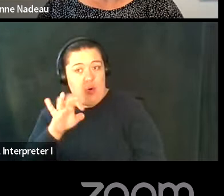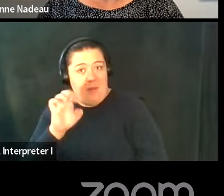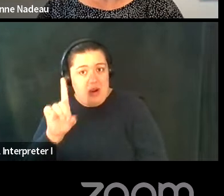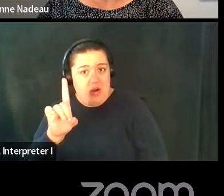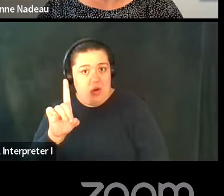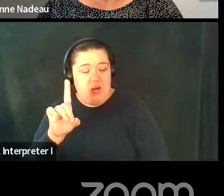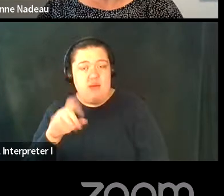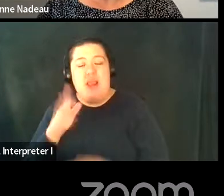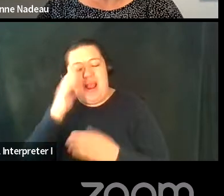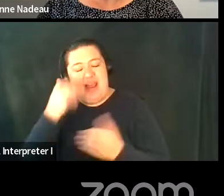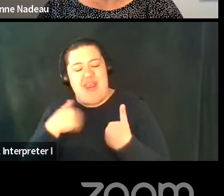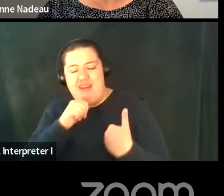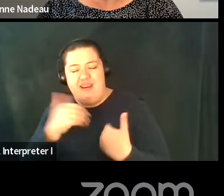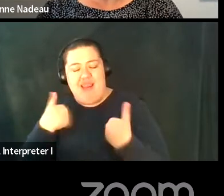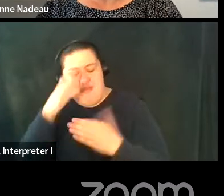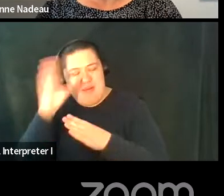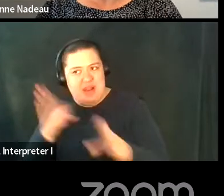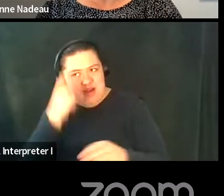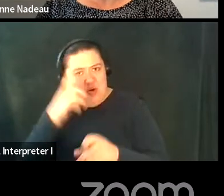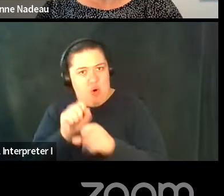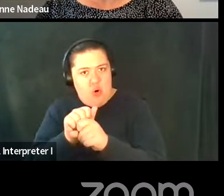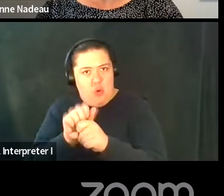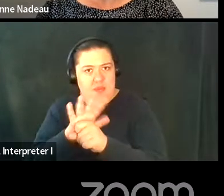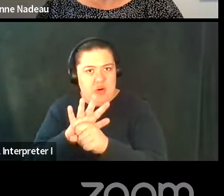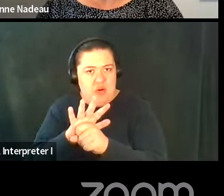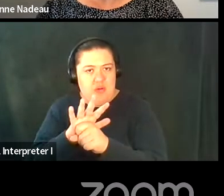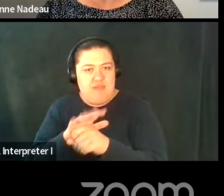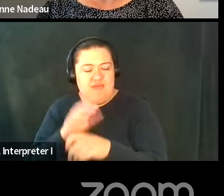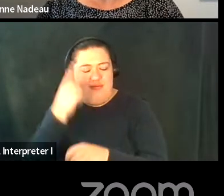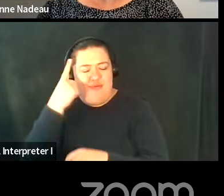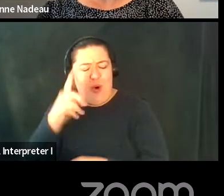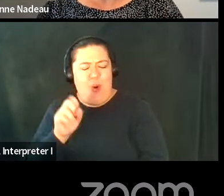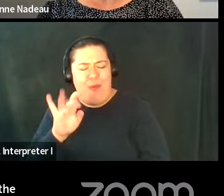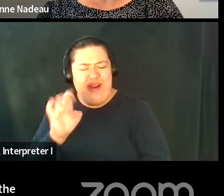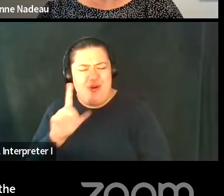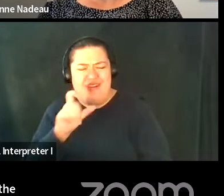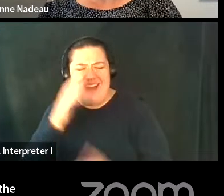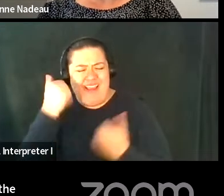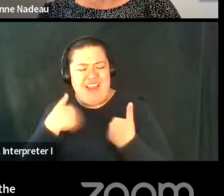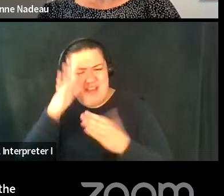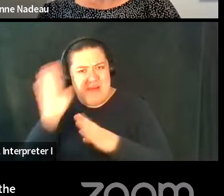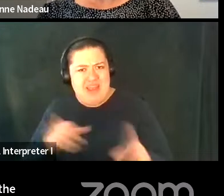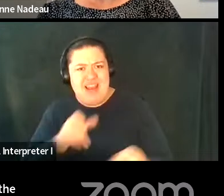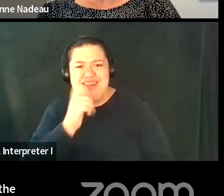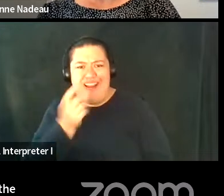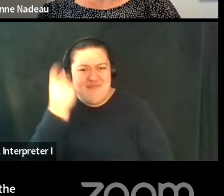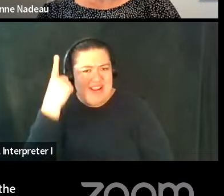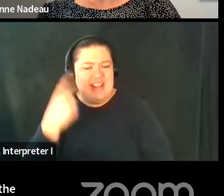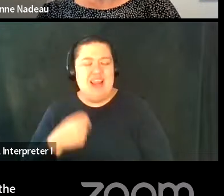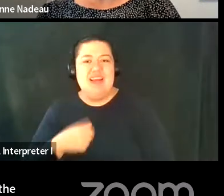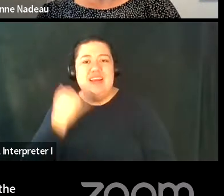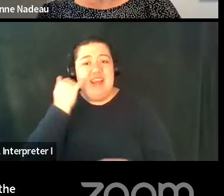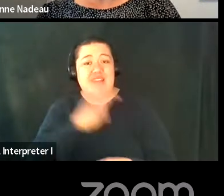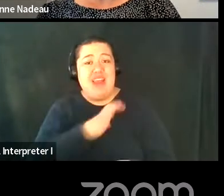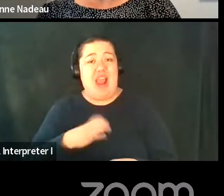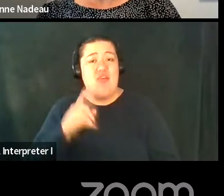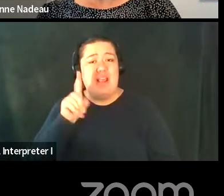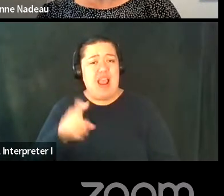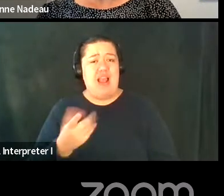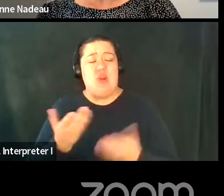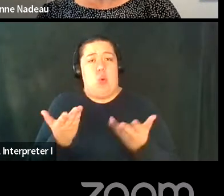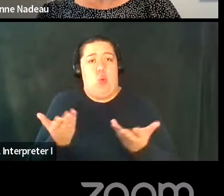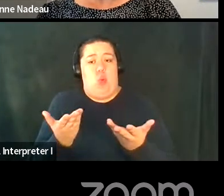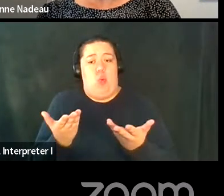public safety does not make the same sense to me. So if the council is asking, what powers do you want us to waive, and we will waive